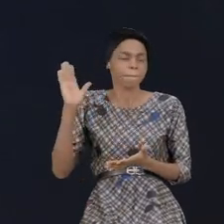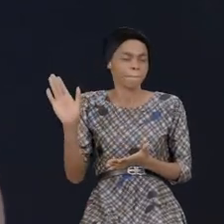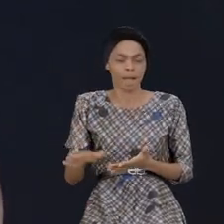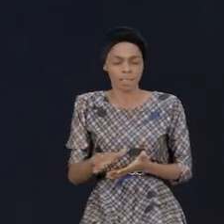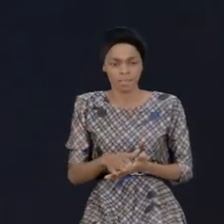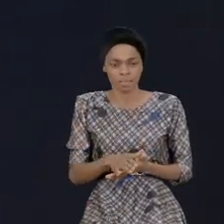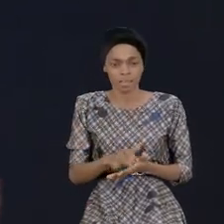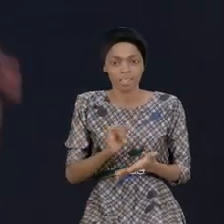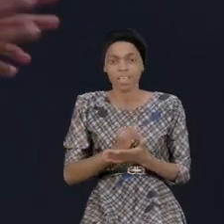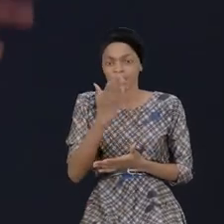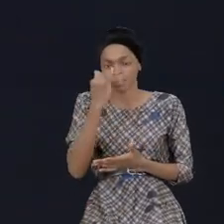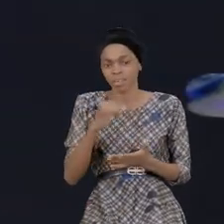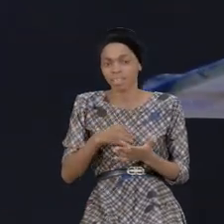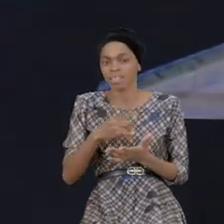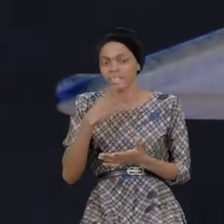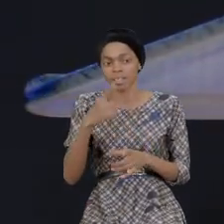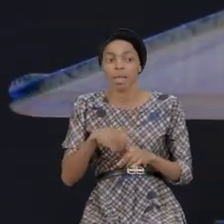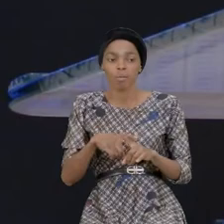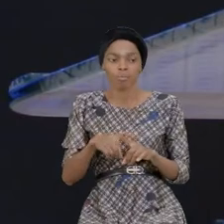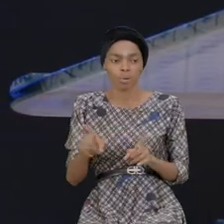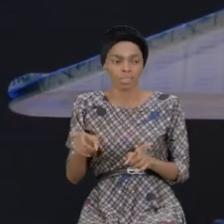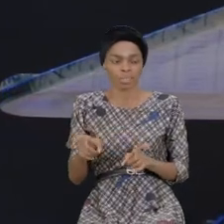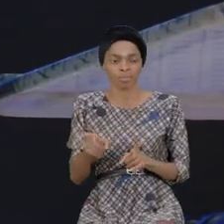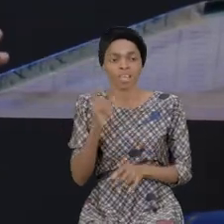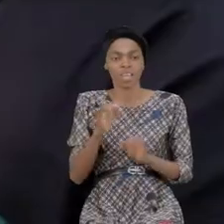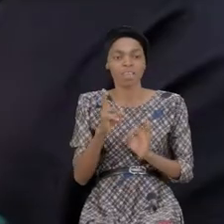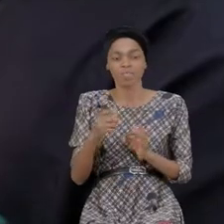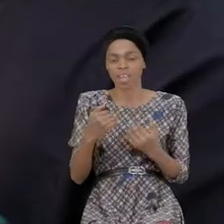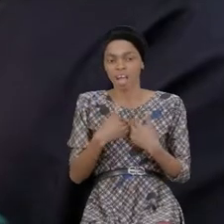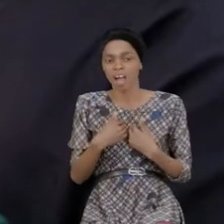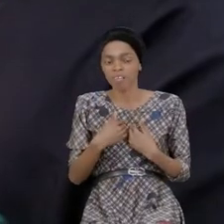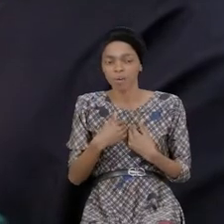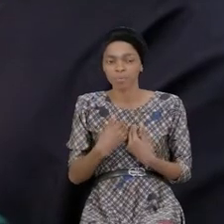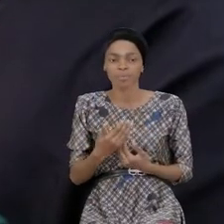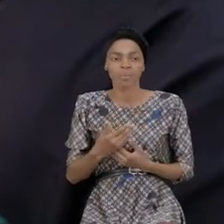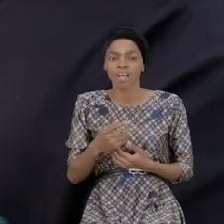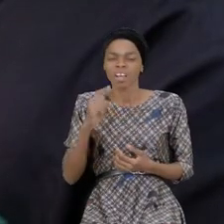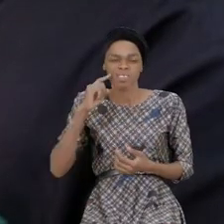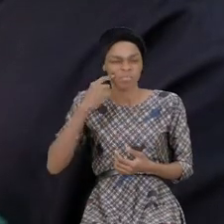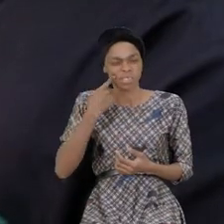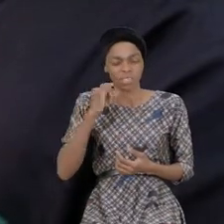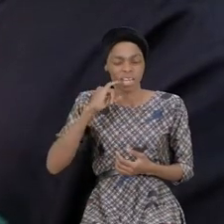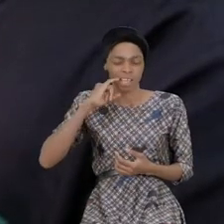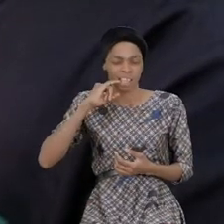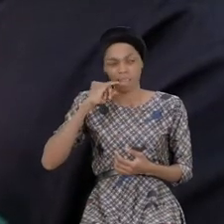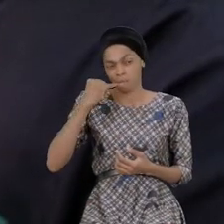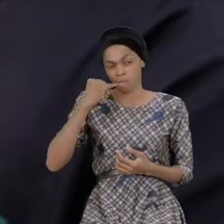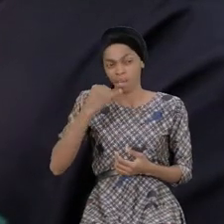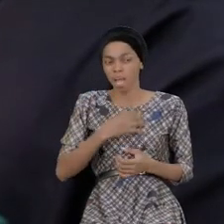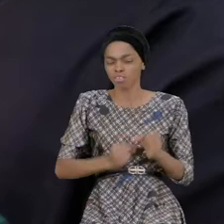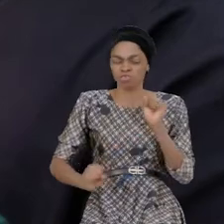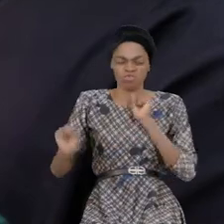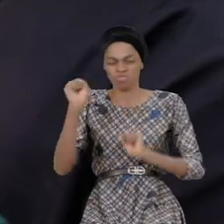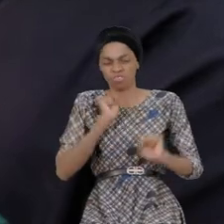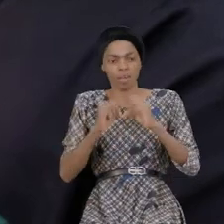unacceptable. That's why it says, but if ye have bitter envy and strife in your